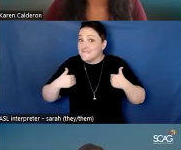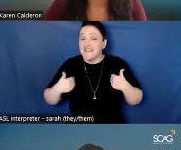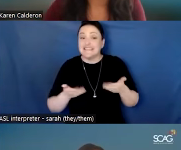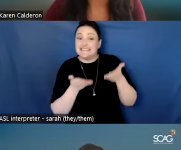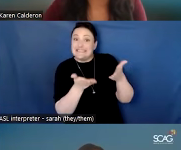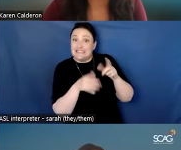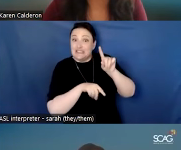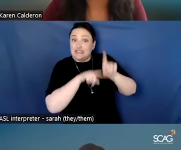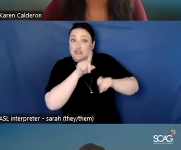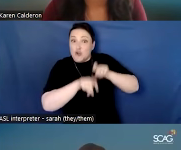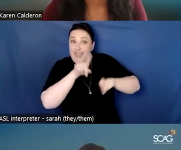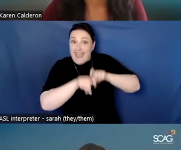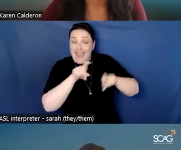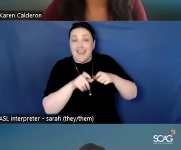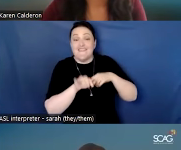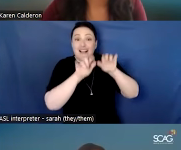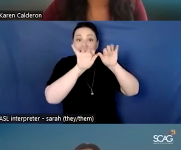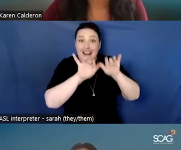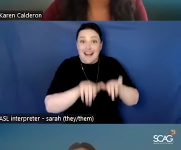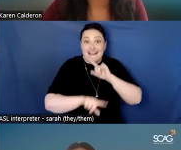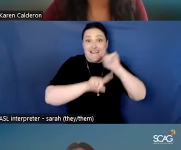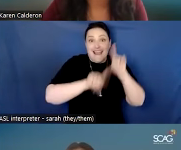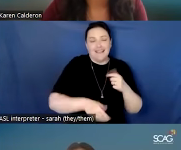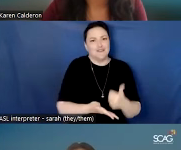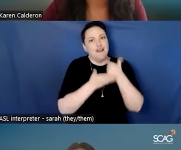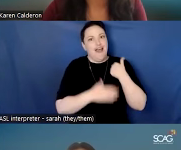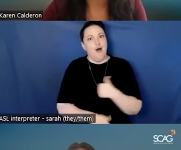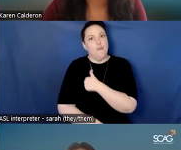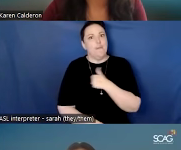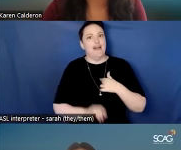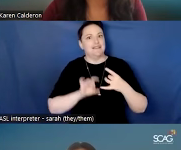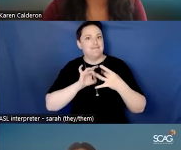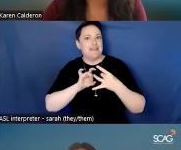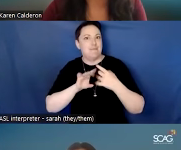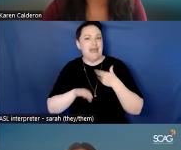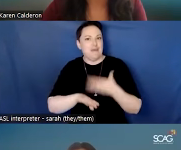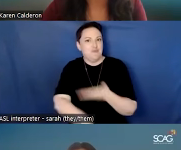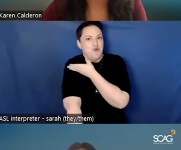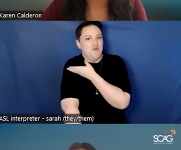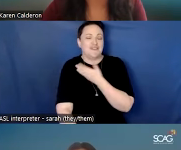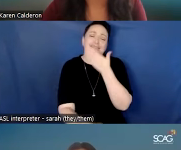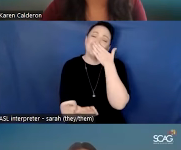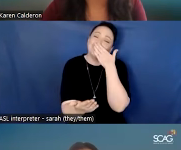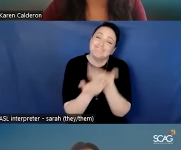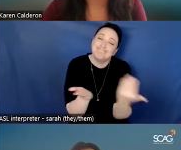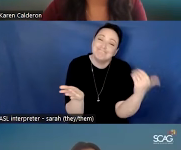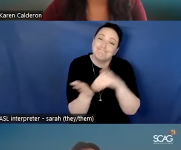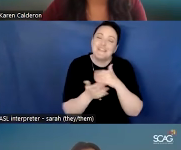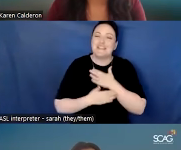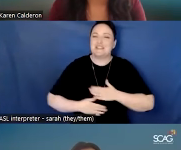future Toolbox Tuesdays. We appreciate you spending your afternoon with us, and have a pleasant rest of your